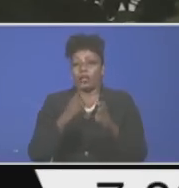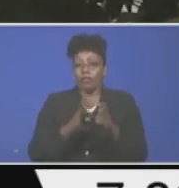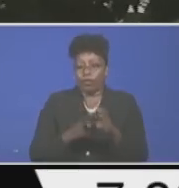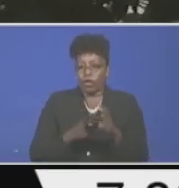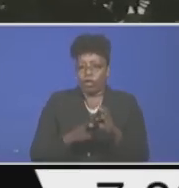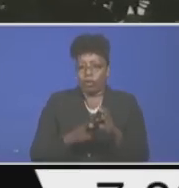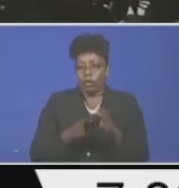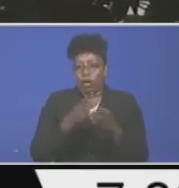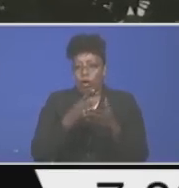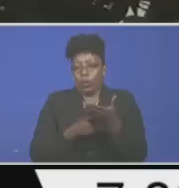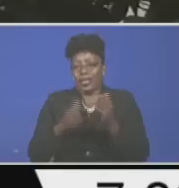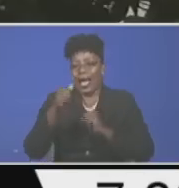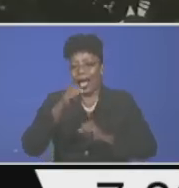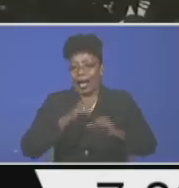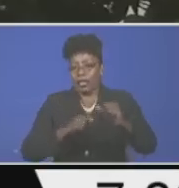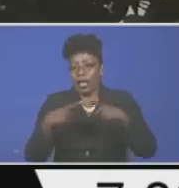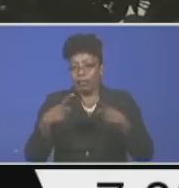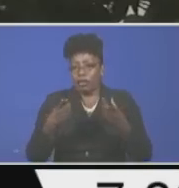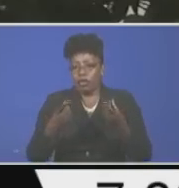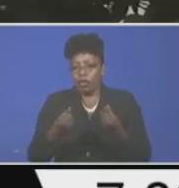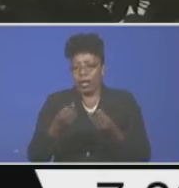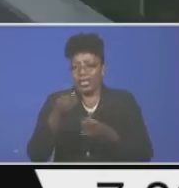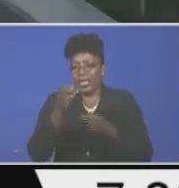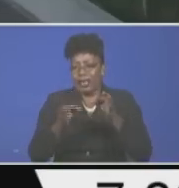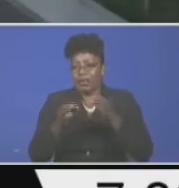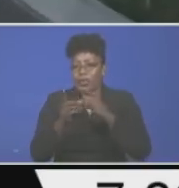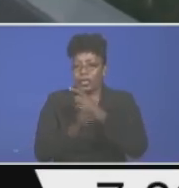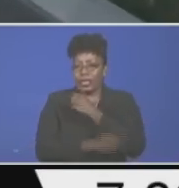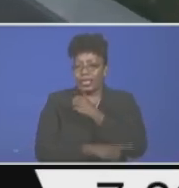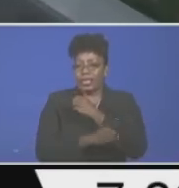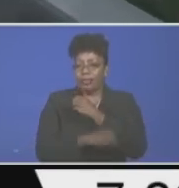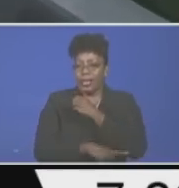action being taken and if it was a disciplinary move.